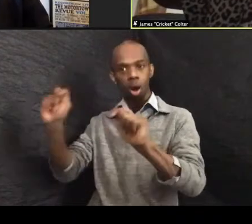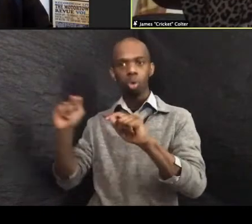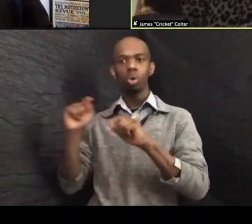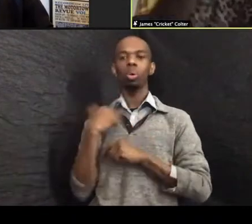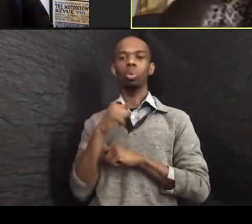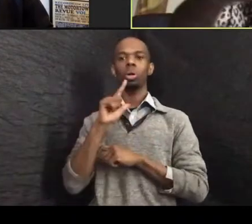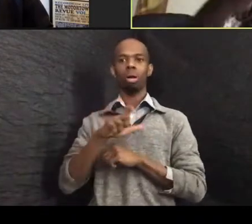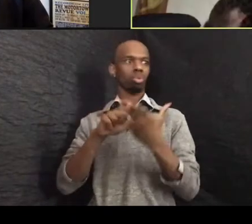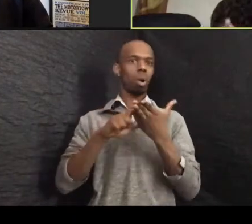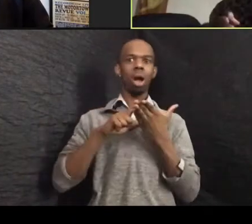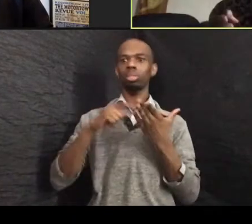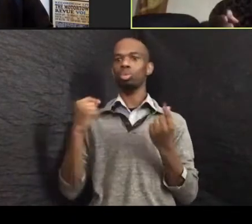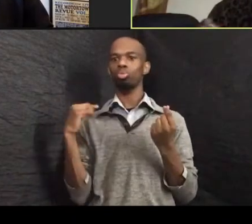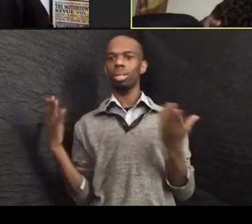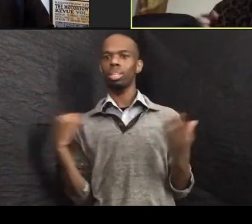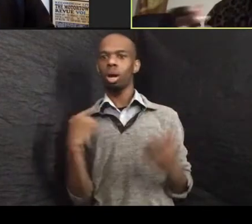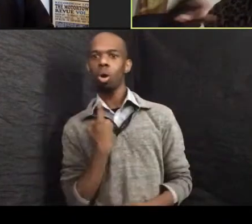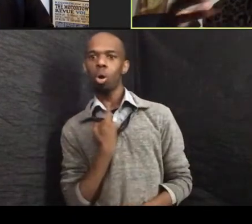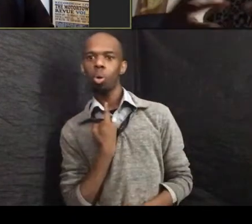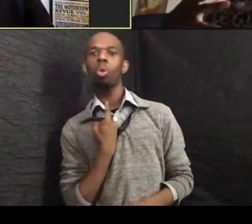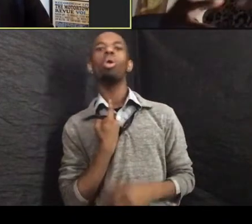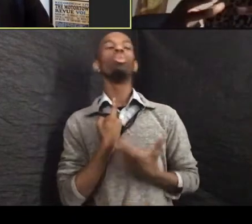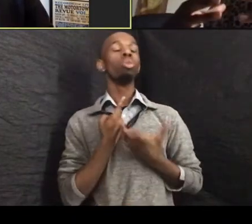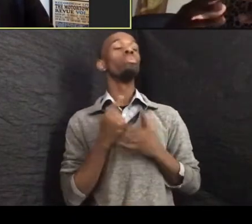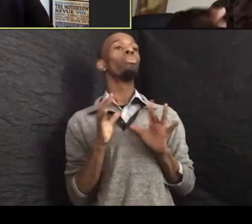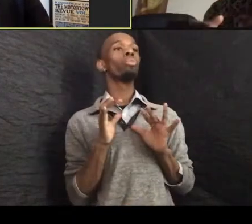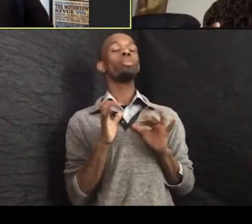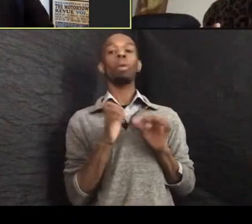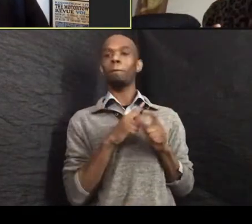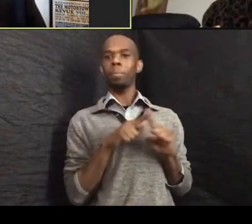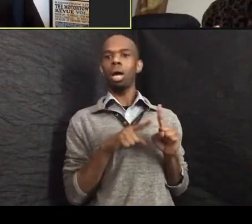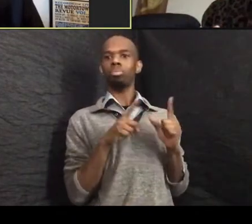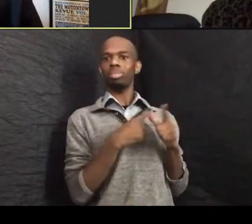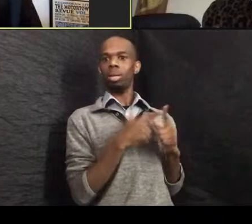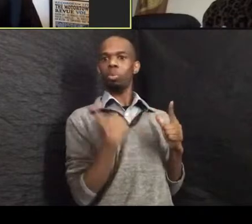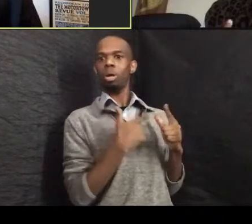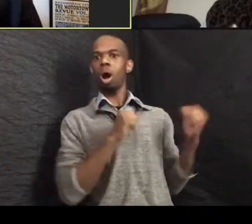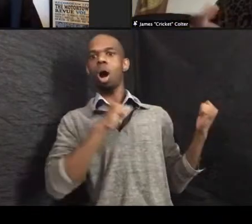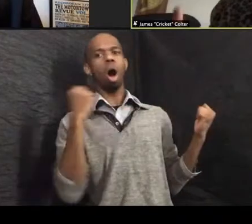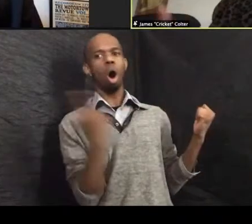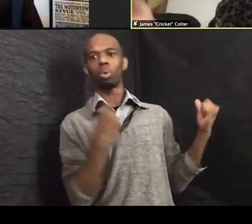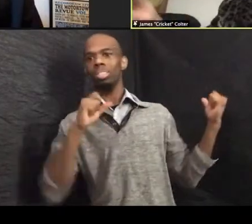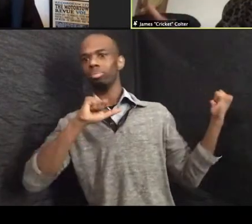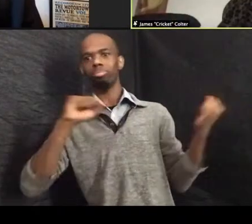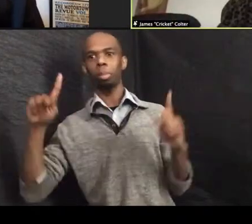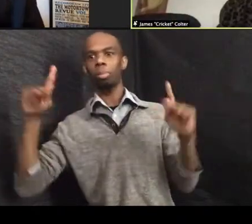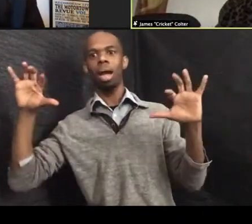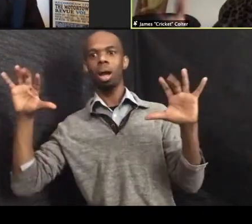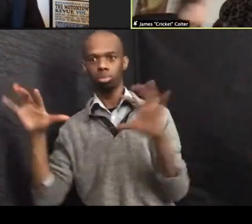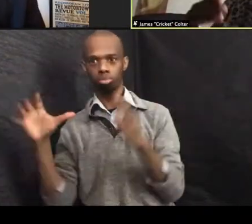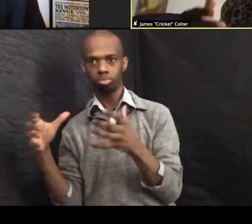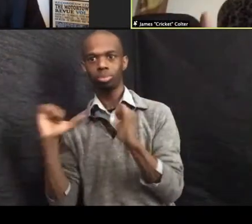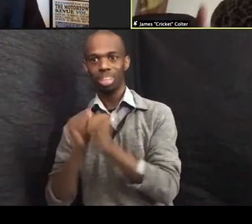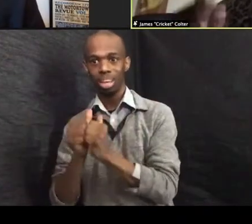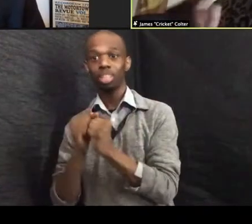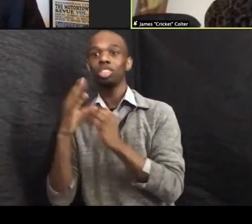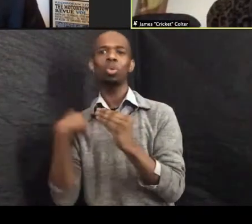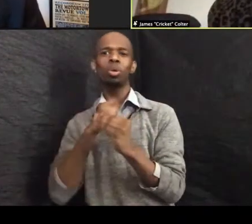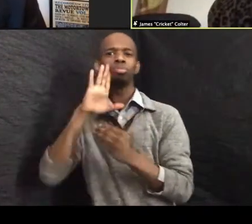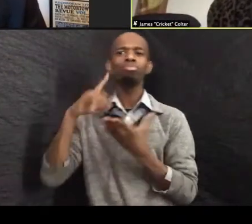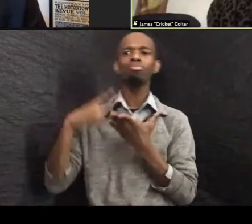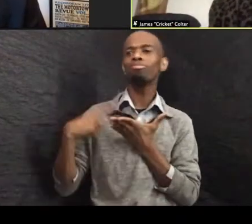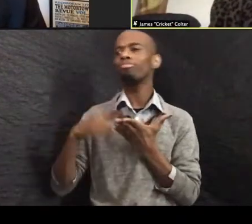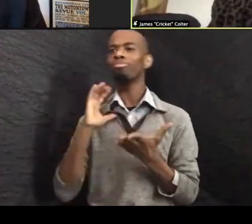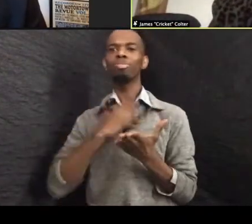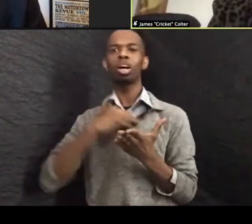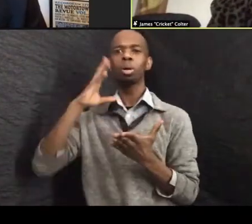But we always came back. Yeah. To the company. So it could be like, yo, man, this happened. And but you had